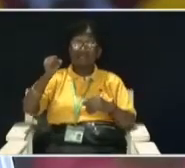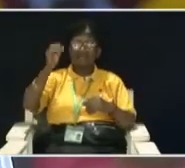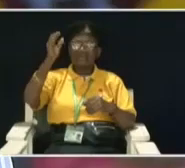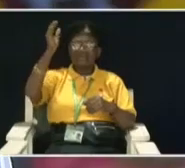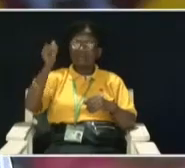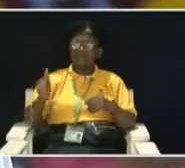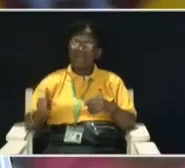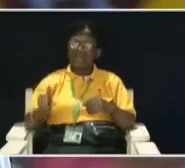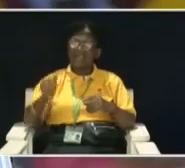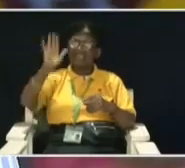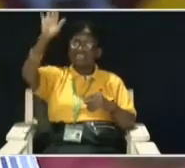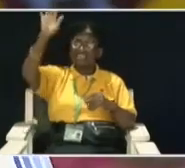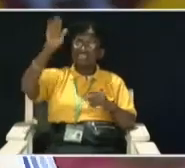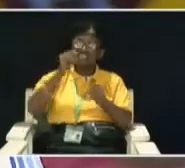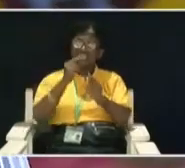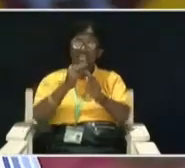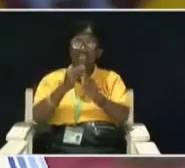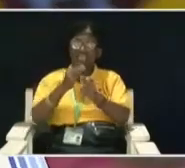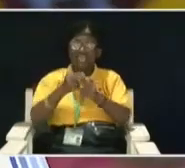his name.